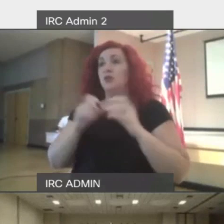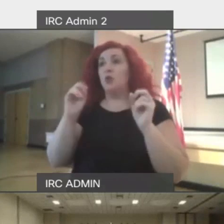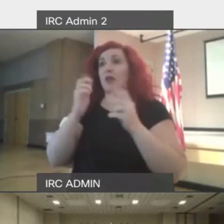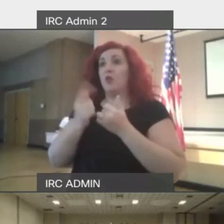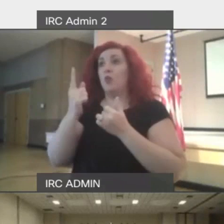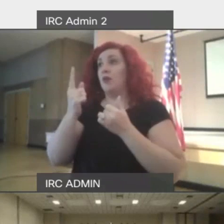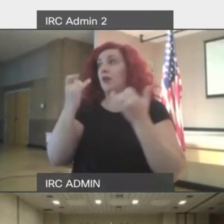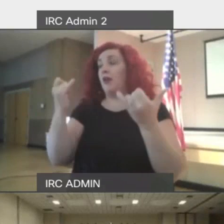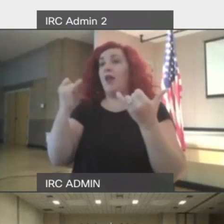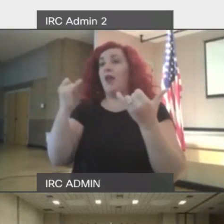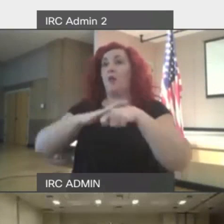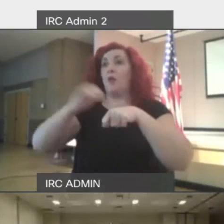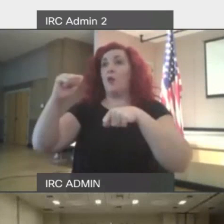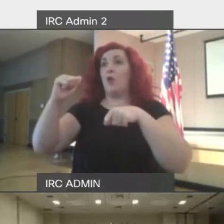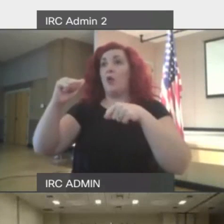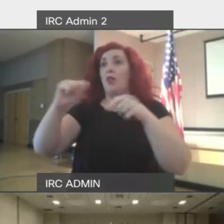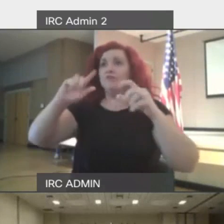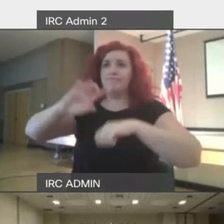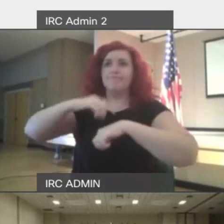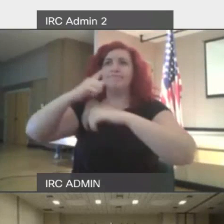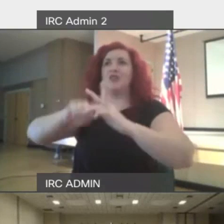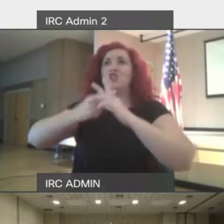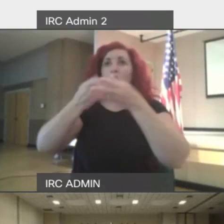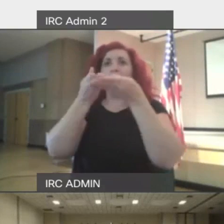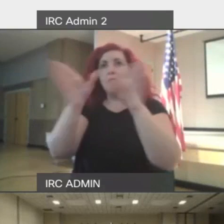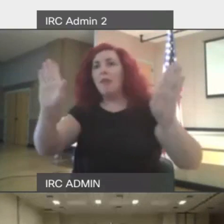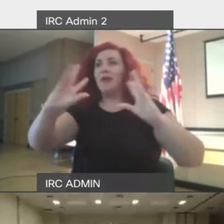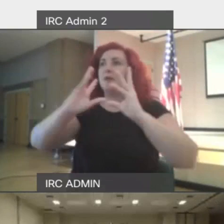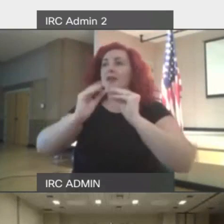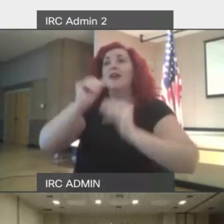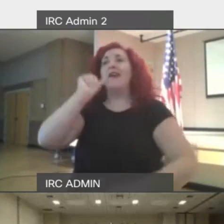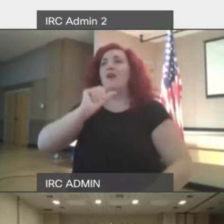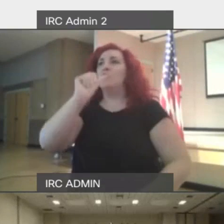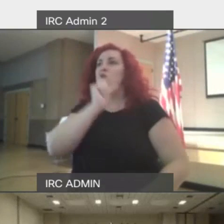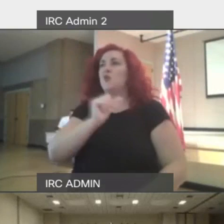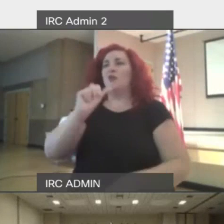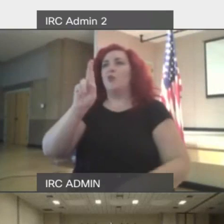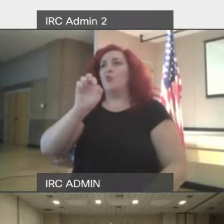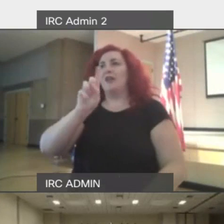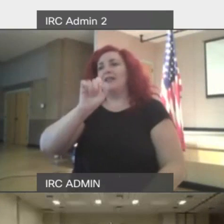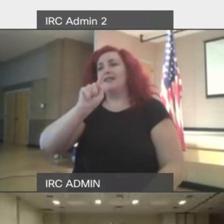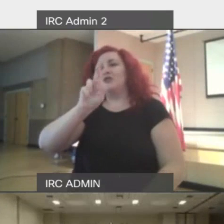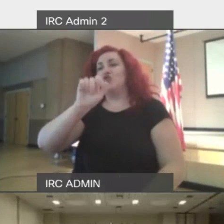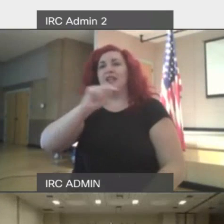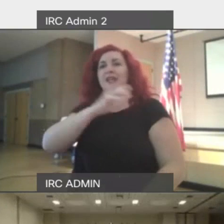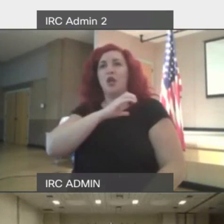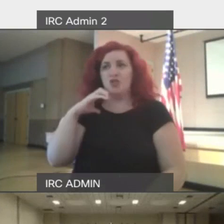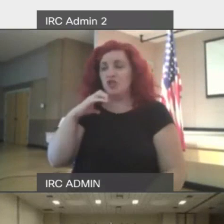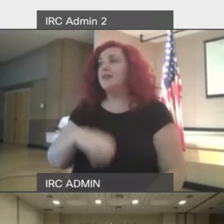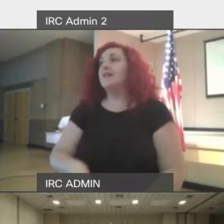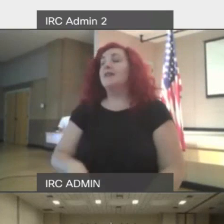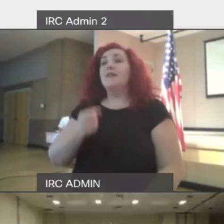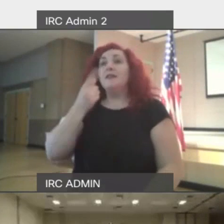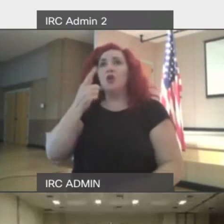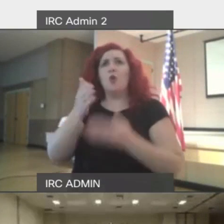Okay, everybody. I now call to order the public hearing of the Arizona Redistricting Commission.